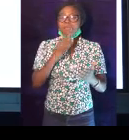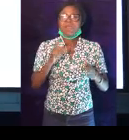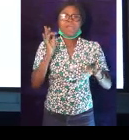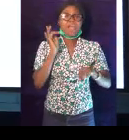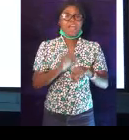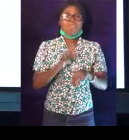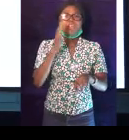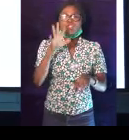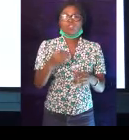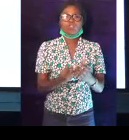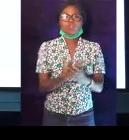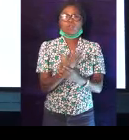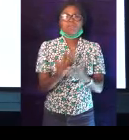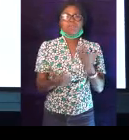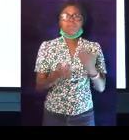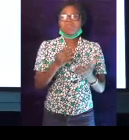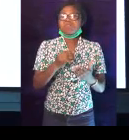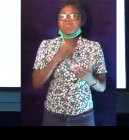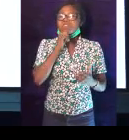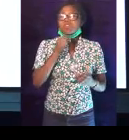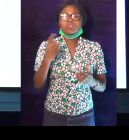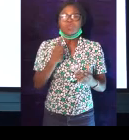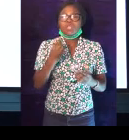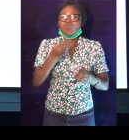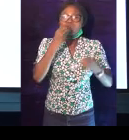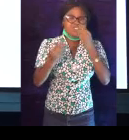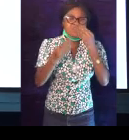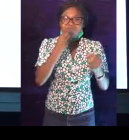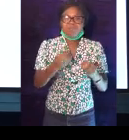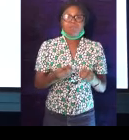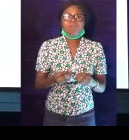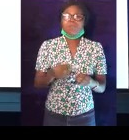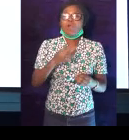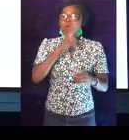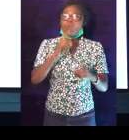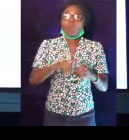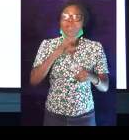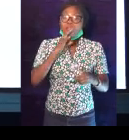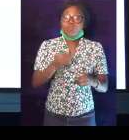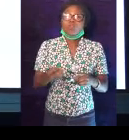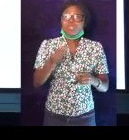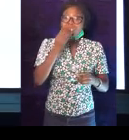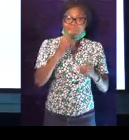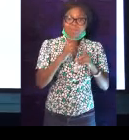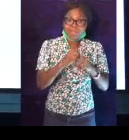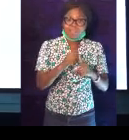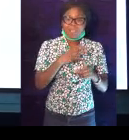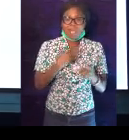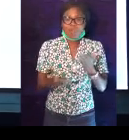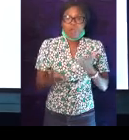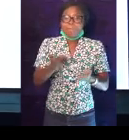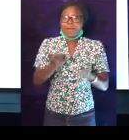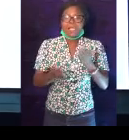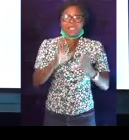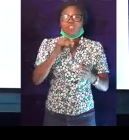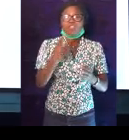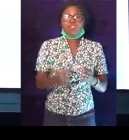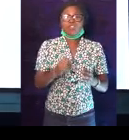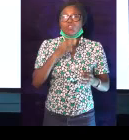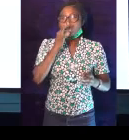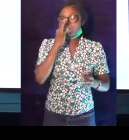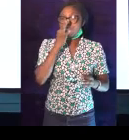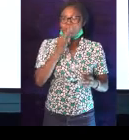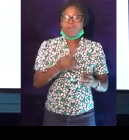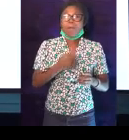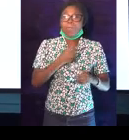your growth. Not that you must just fill your stomach with something, but when you eat right and you balance your diet, it will